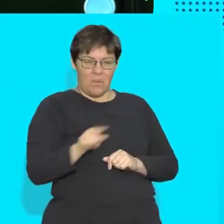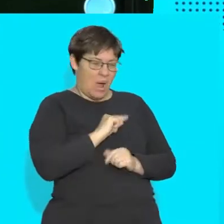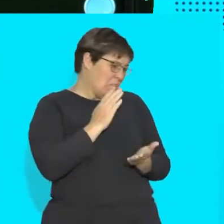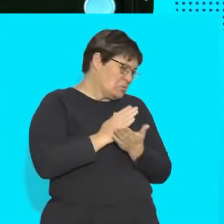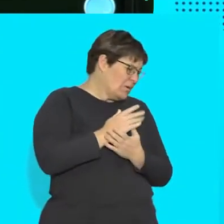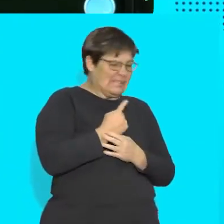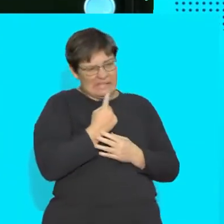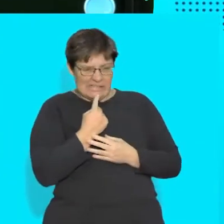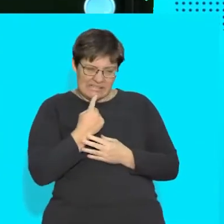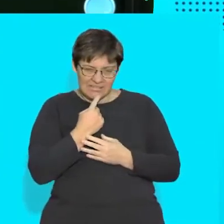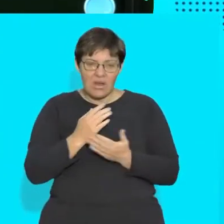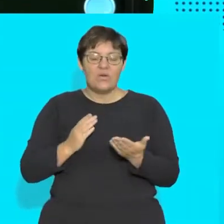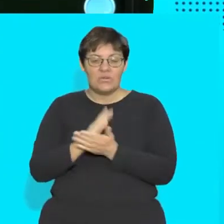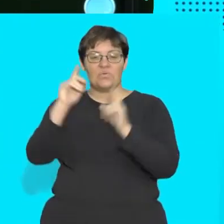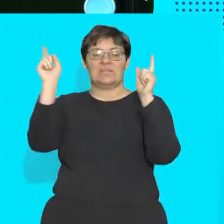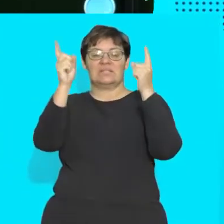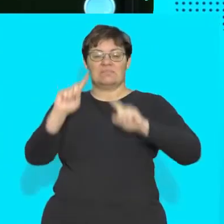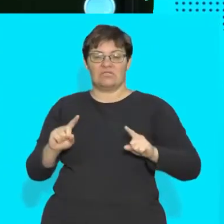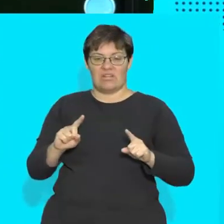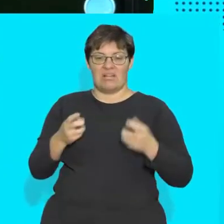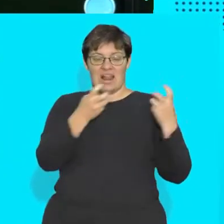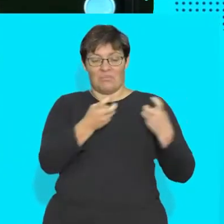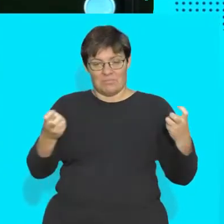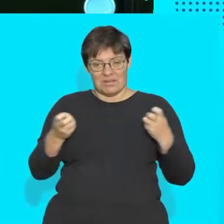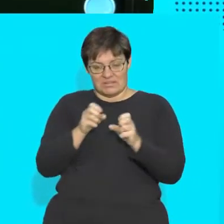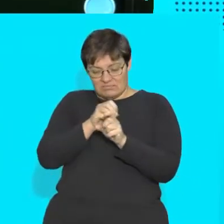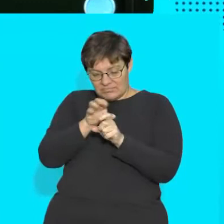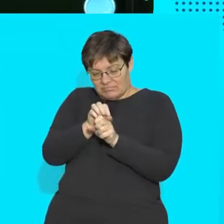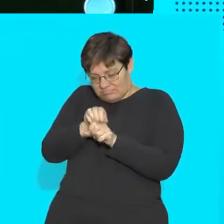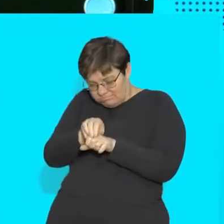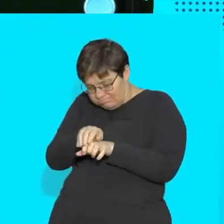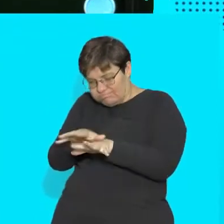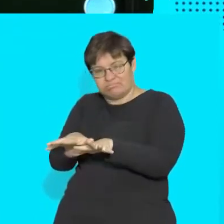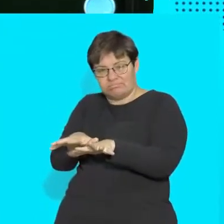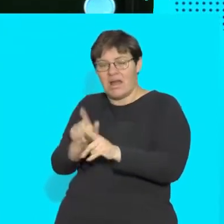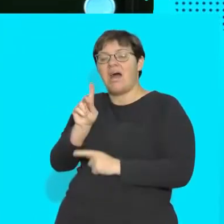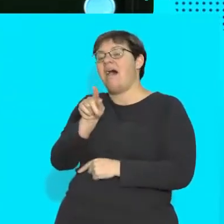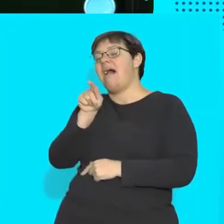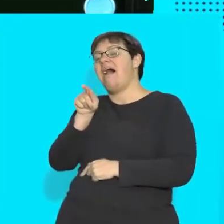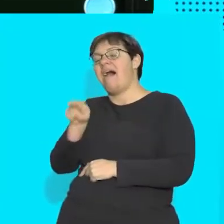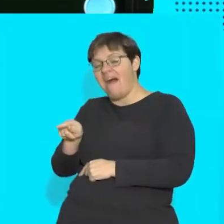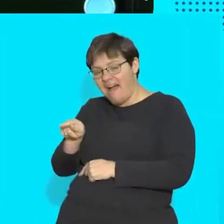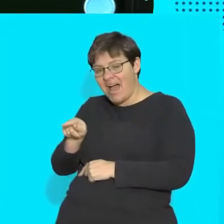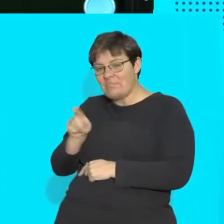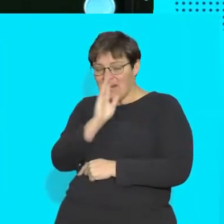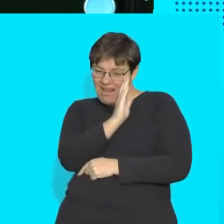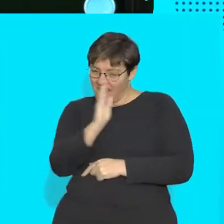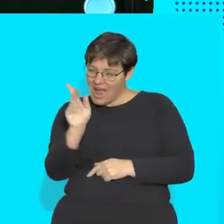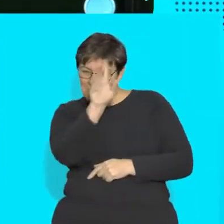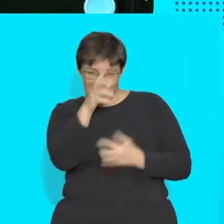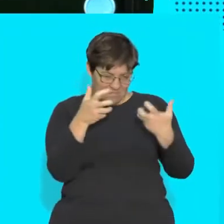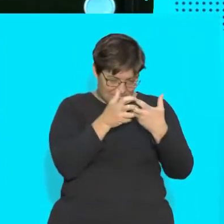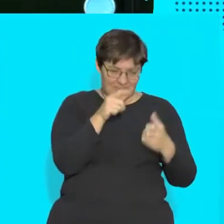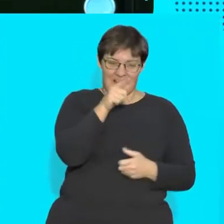they're not sure. They put it through a special piece of equipment that does this, converts it to a gas, puts it through